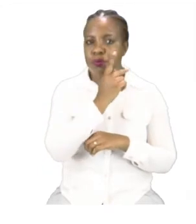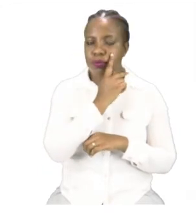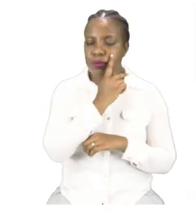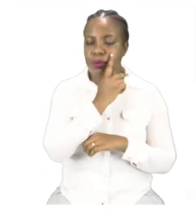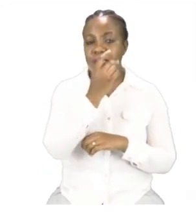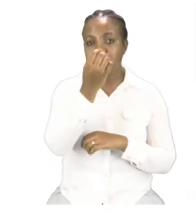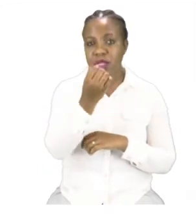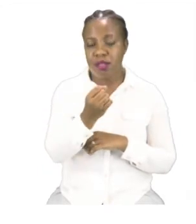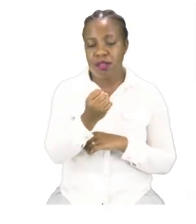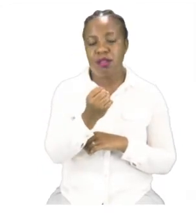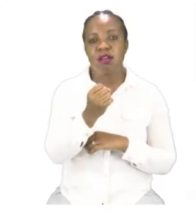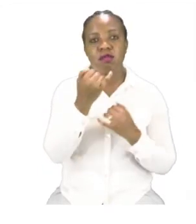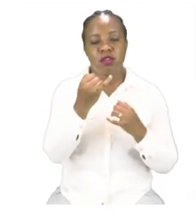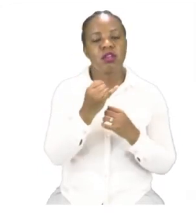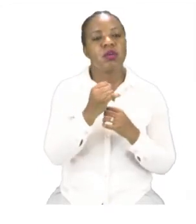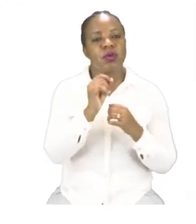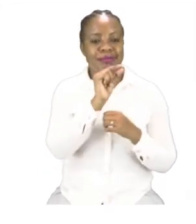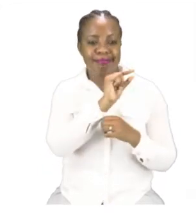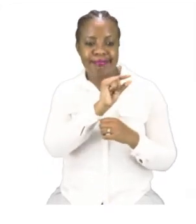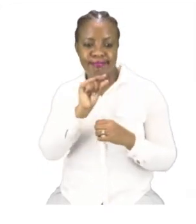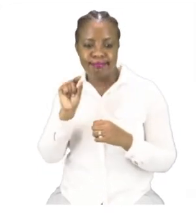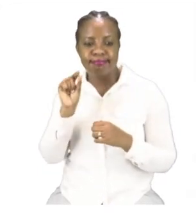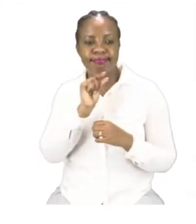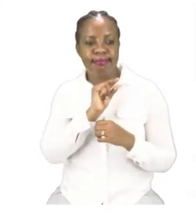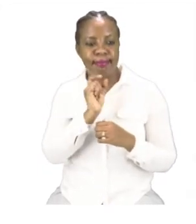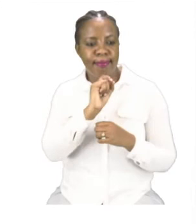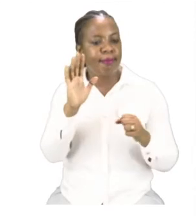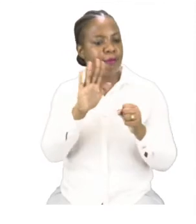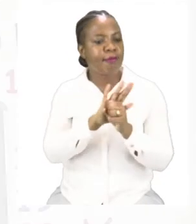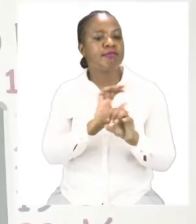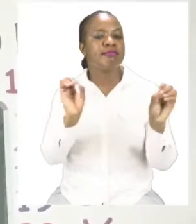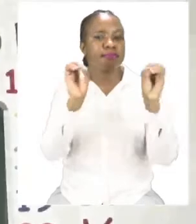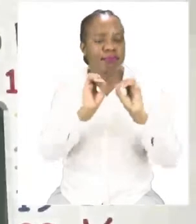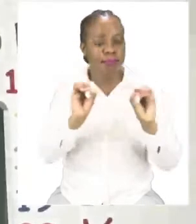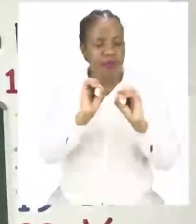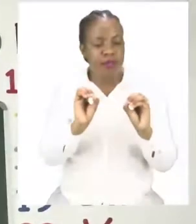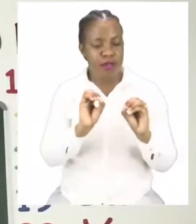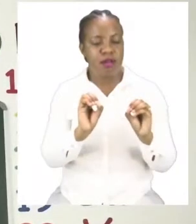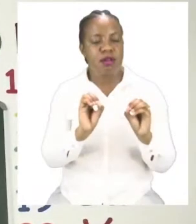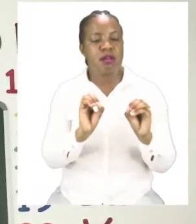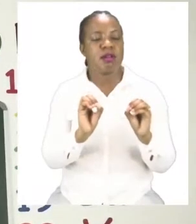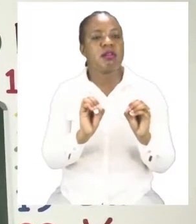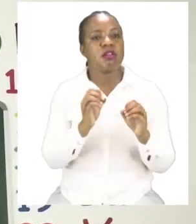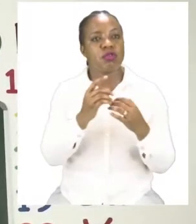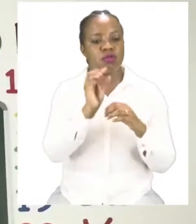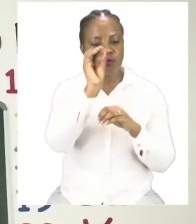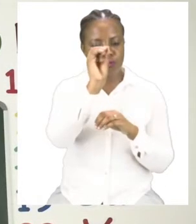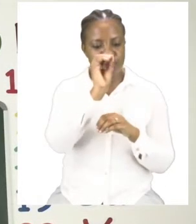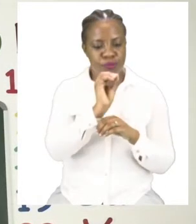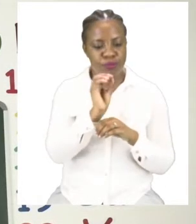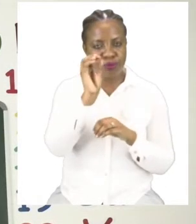sentences. Now, before we do that, it's very important for us to first know what a pronoun is. Now,